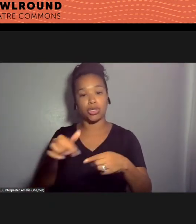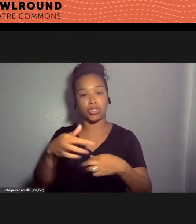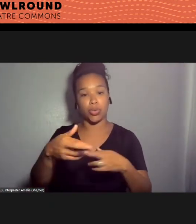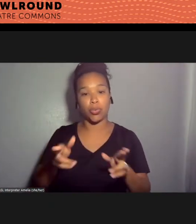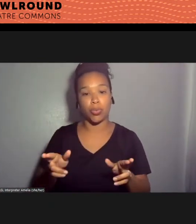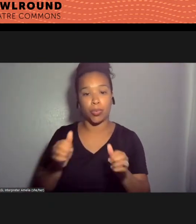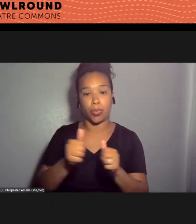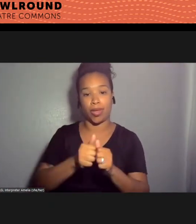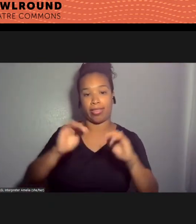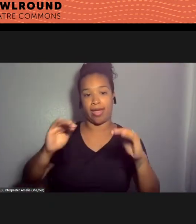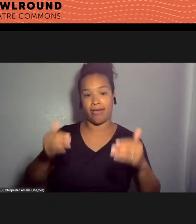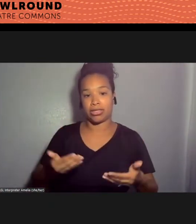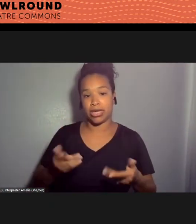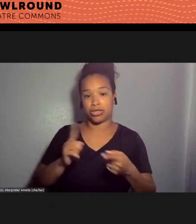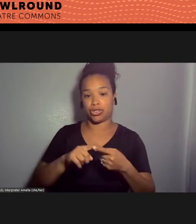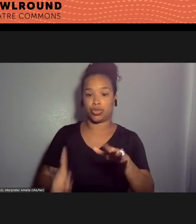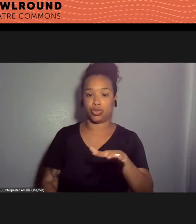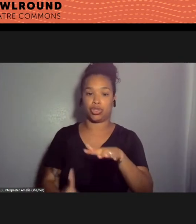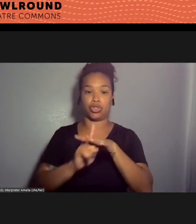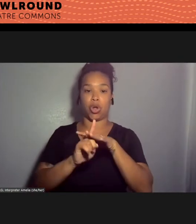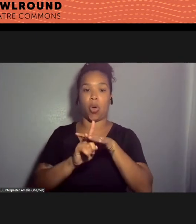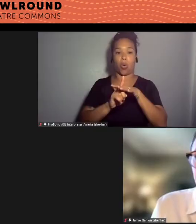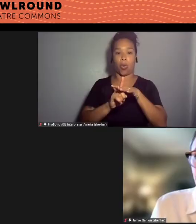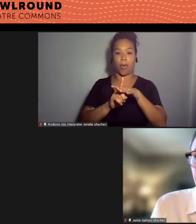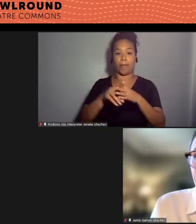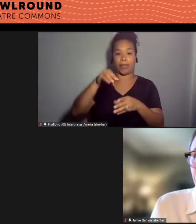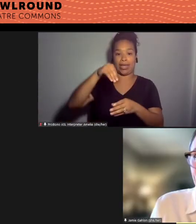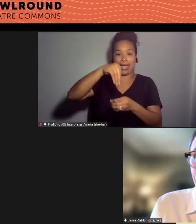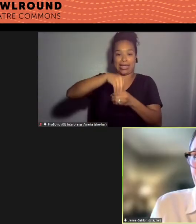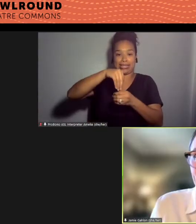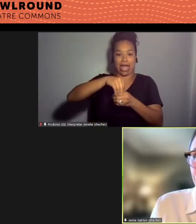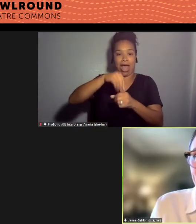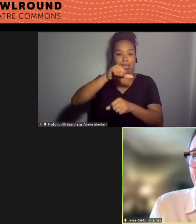invitation to show up inside the work.